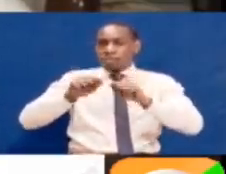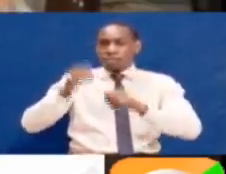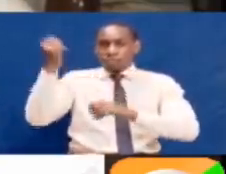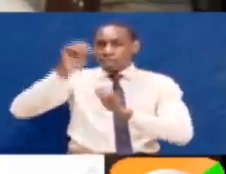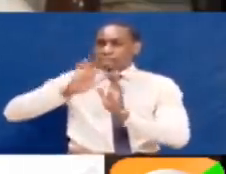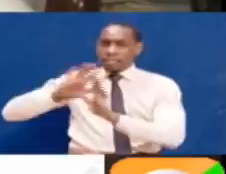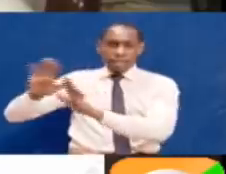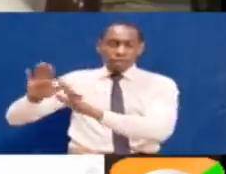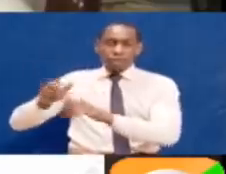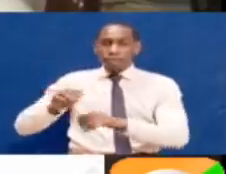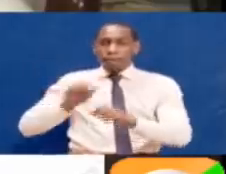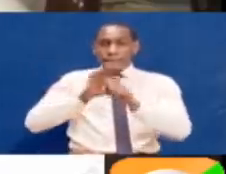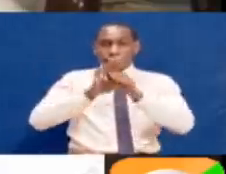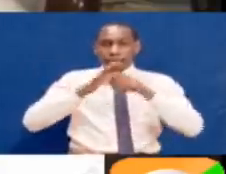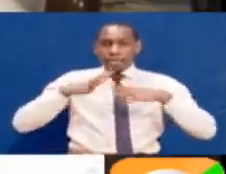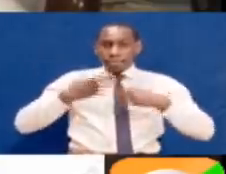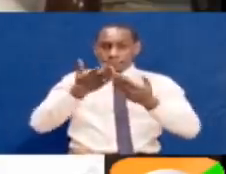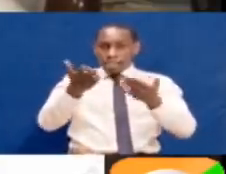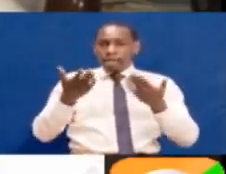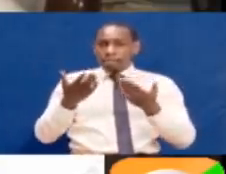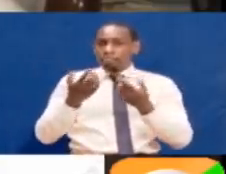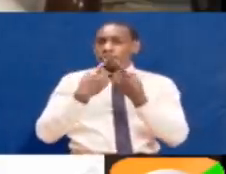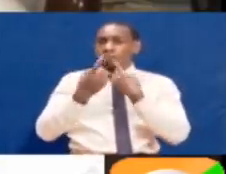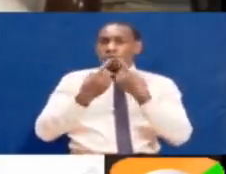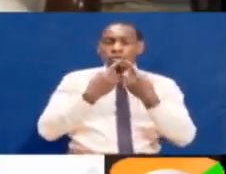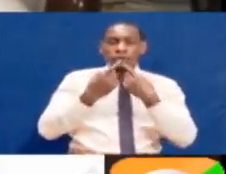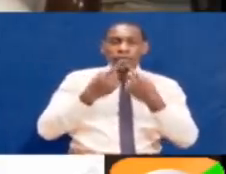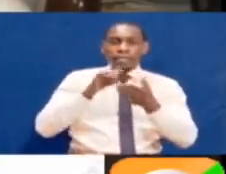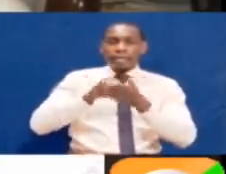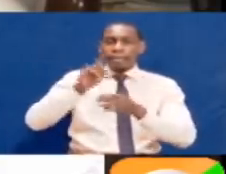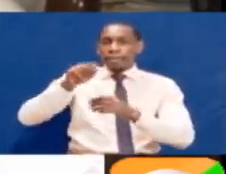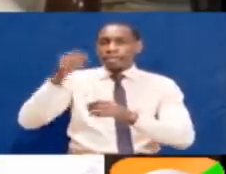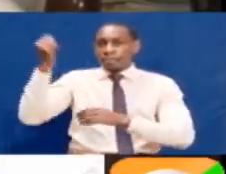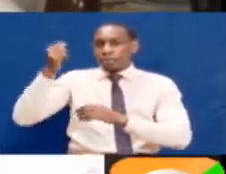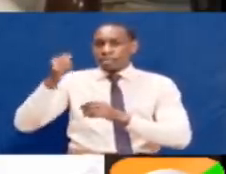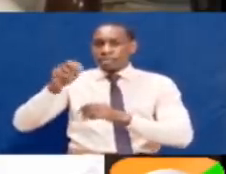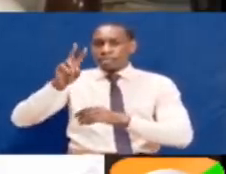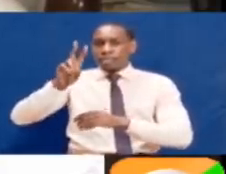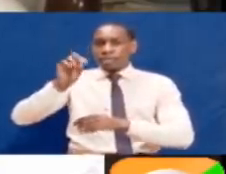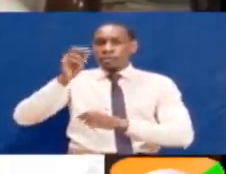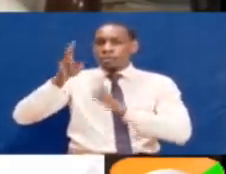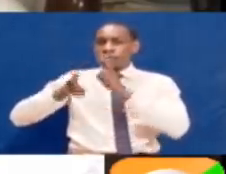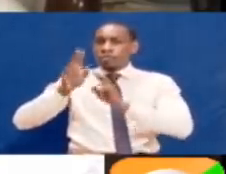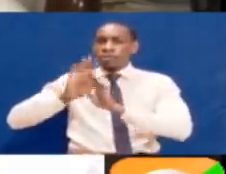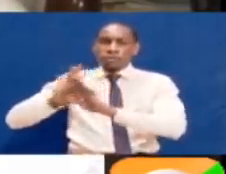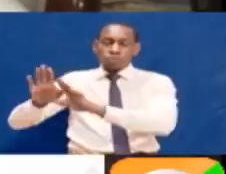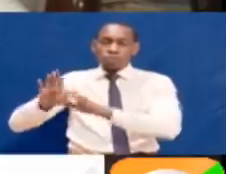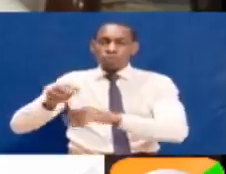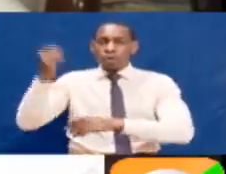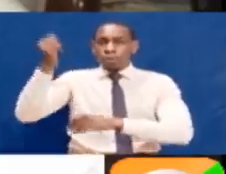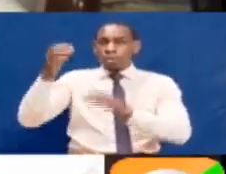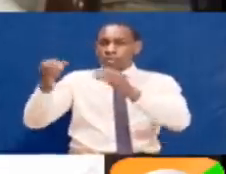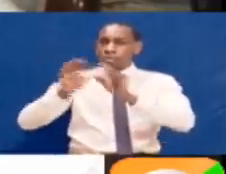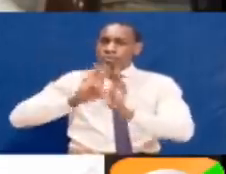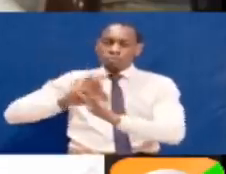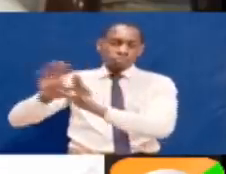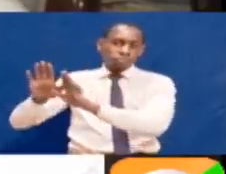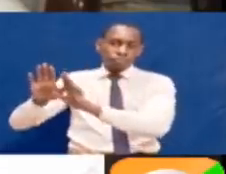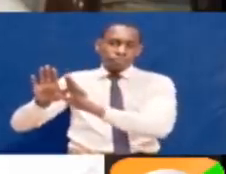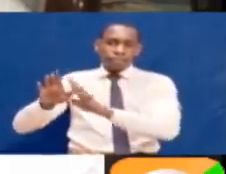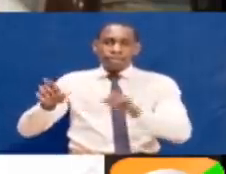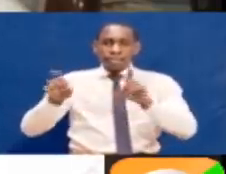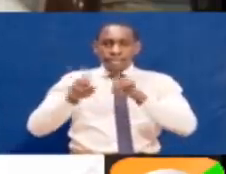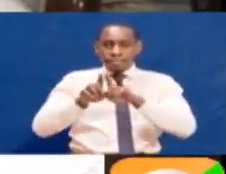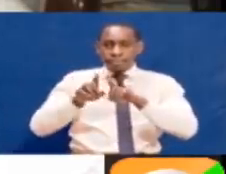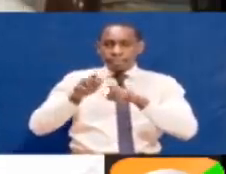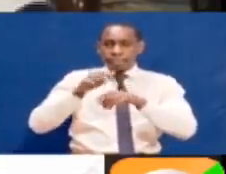aside politics. You know, many people have been talking about we need to leave politics of 2022, politics of party, politics of all this.